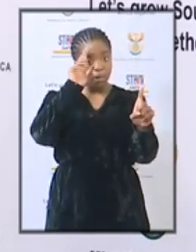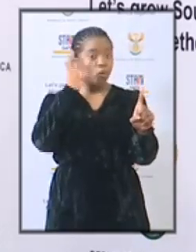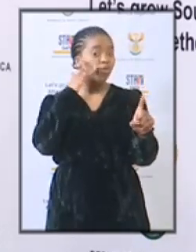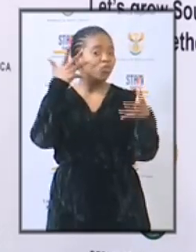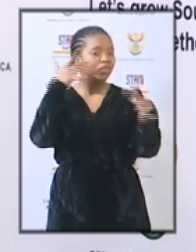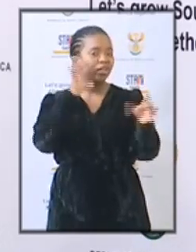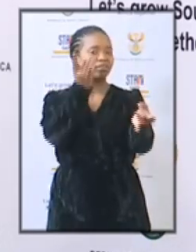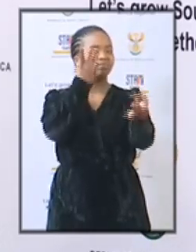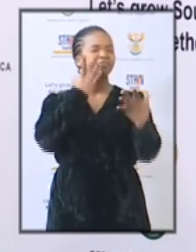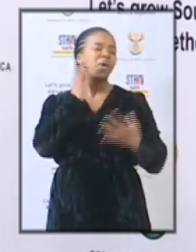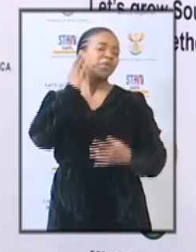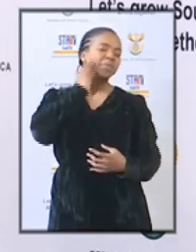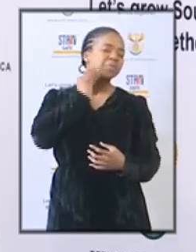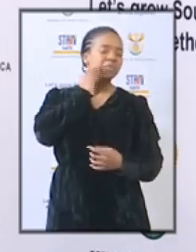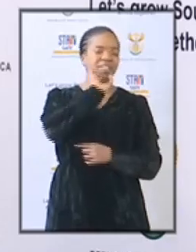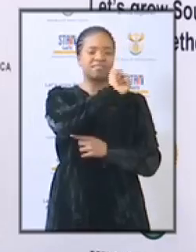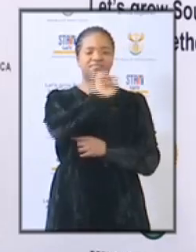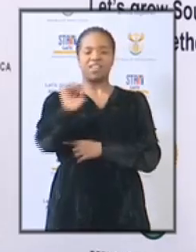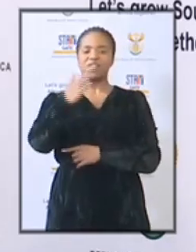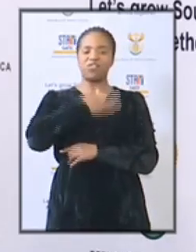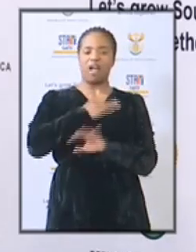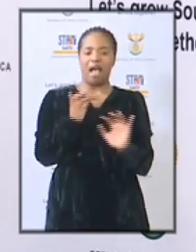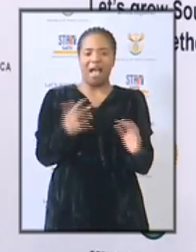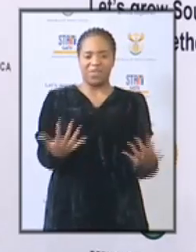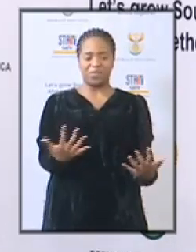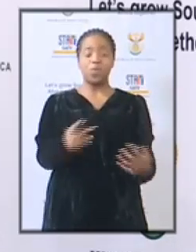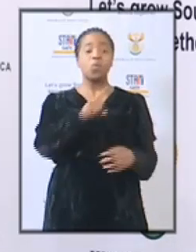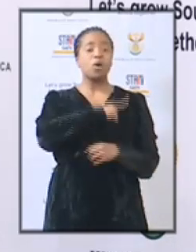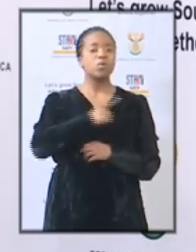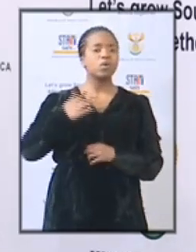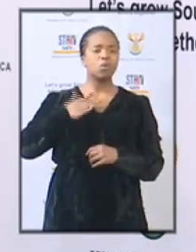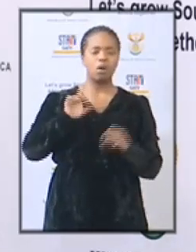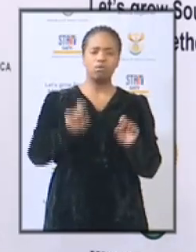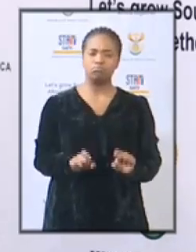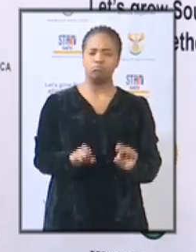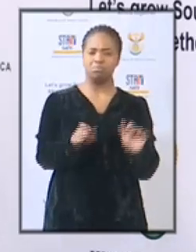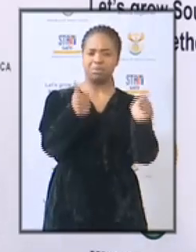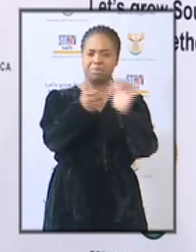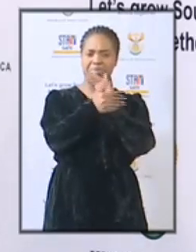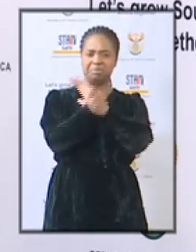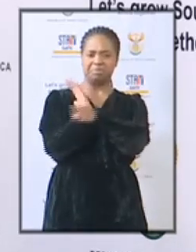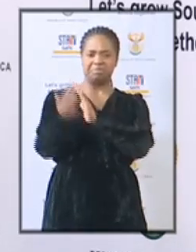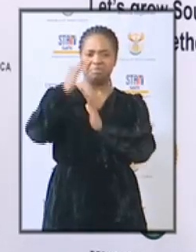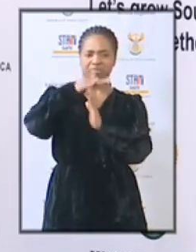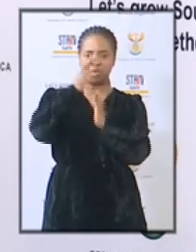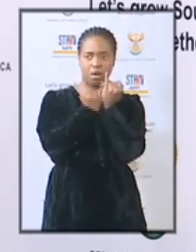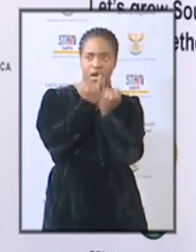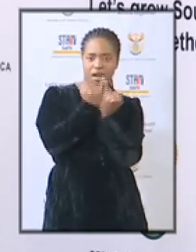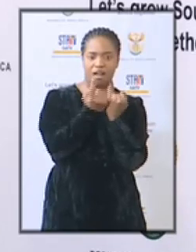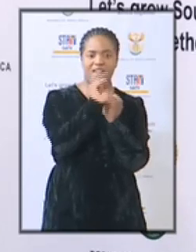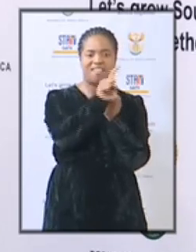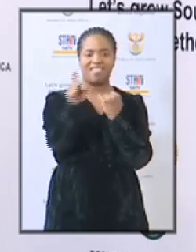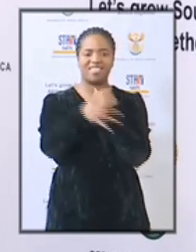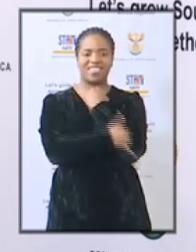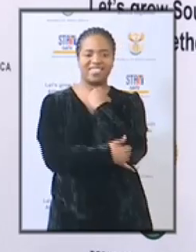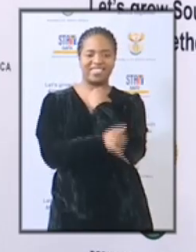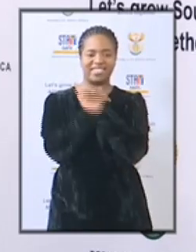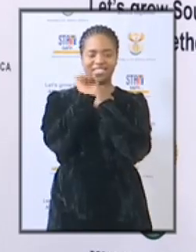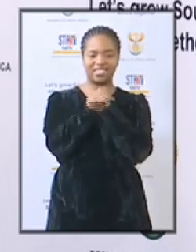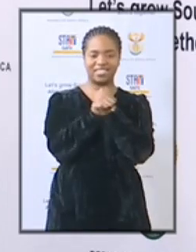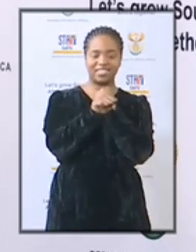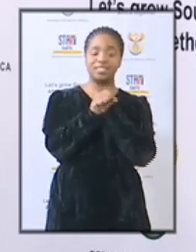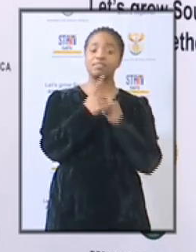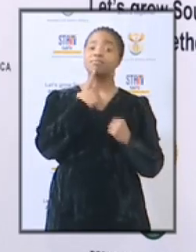experiences as we strive for excellence, resilience, and competitiveness. And as I